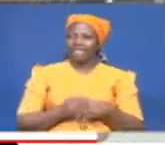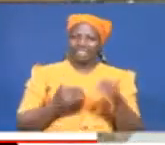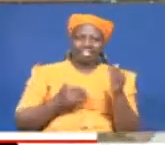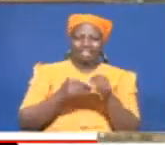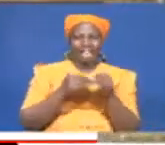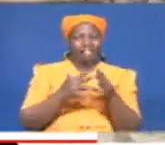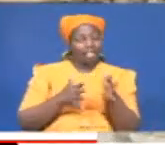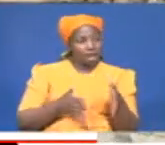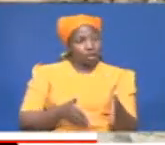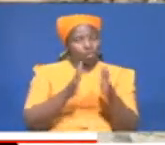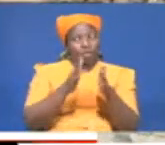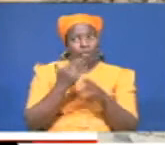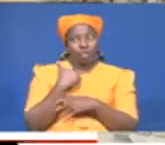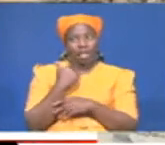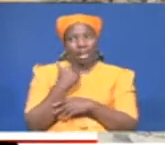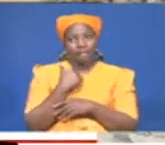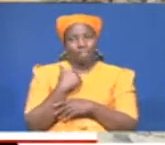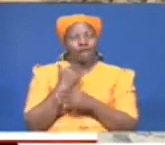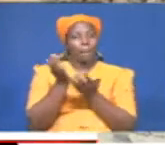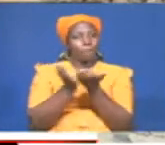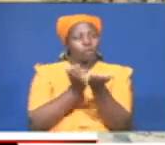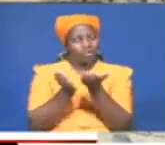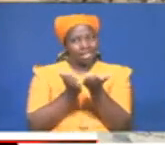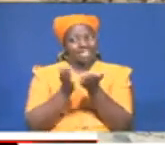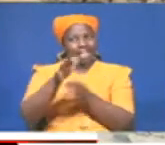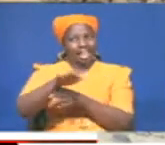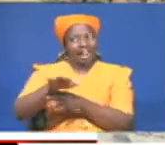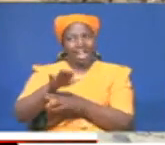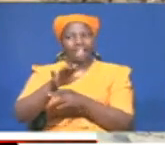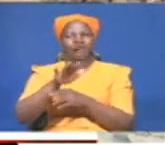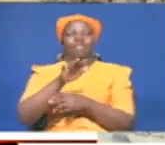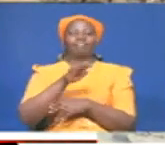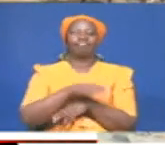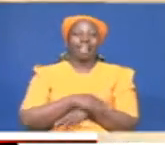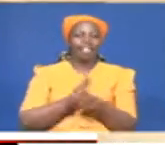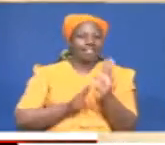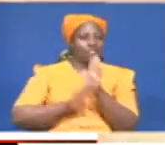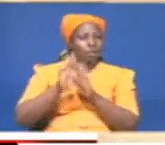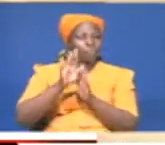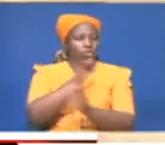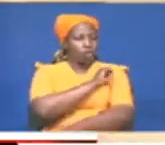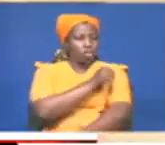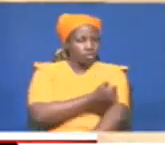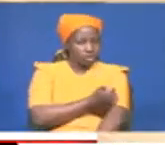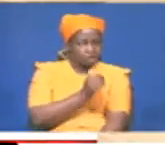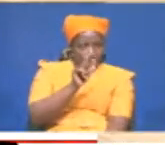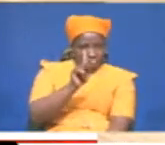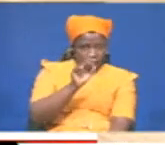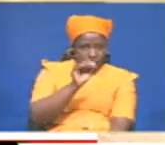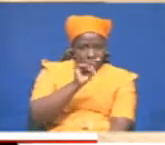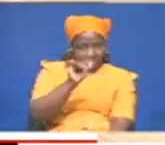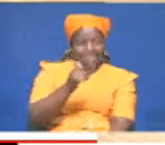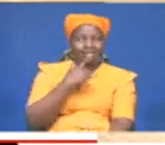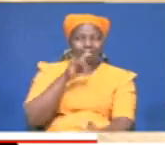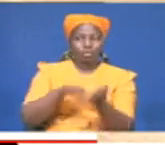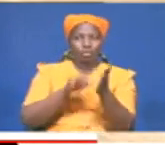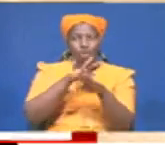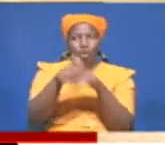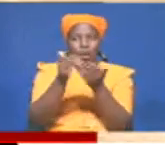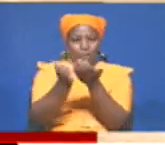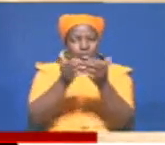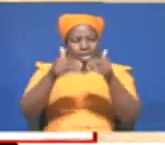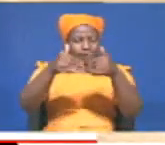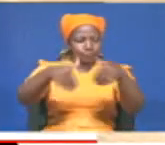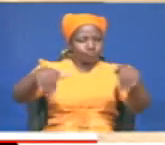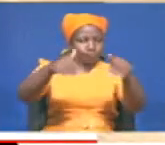the commercial band. According to the Konza Technopolis Development Authority, all commercial bands in the first phase of the